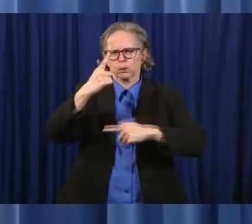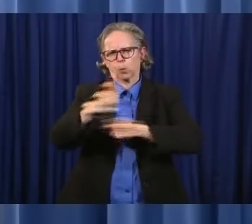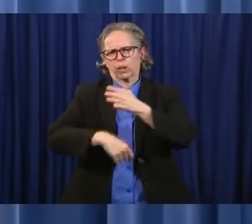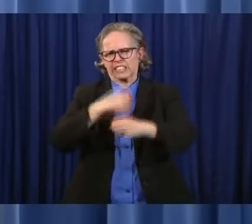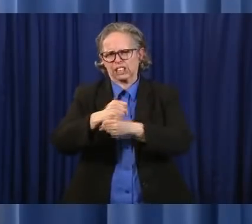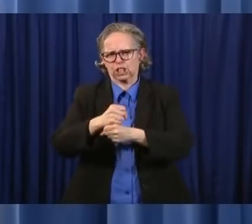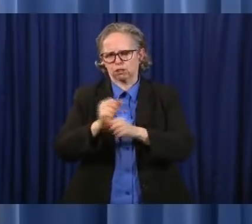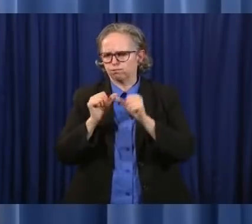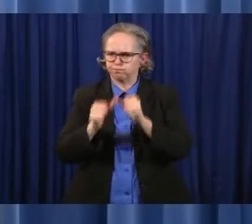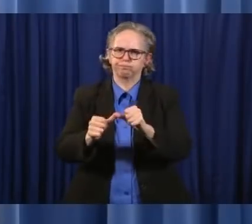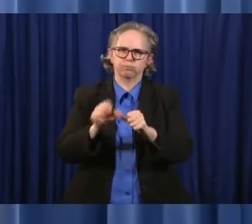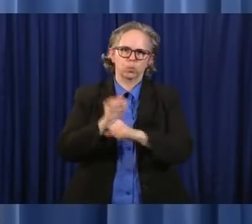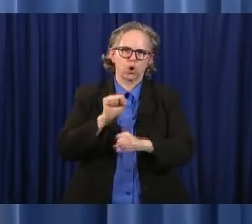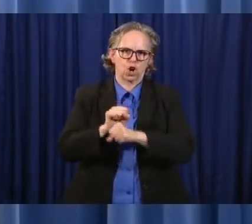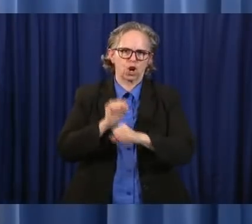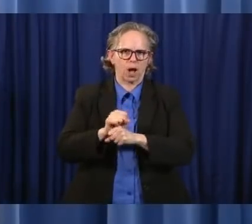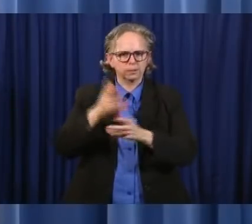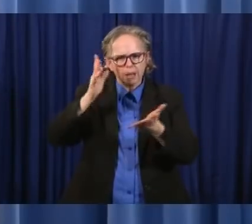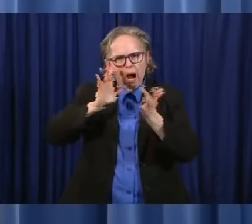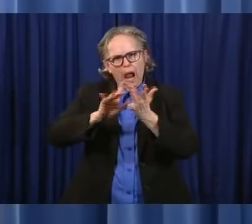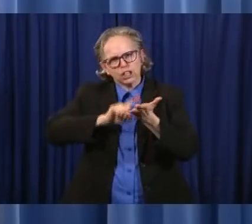this. Thank you.